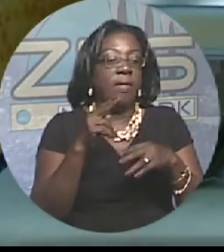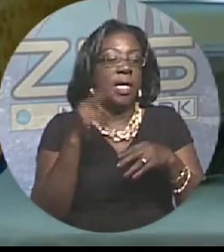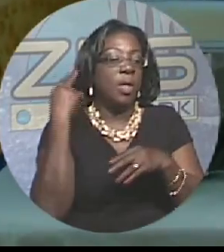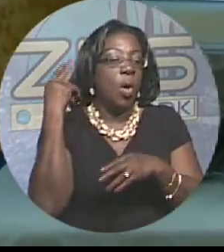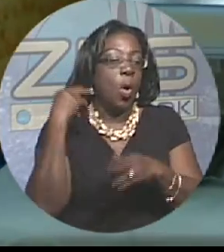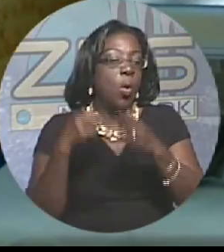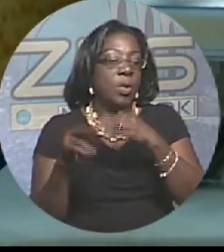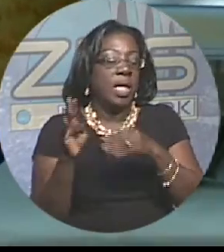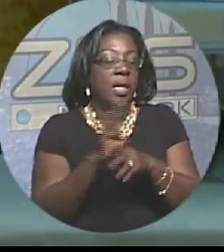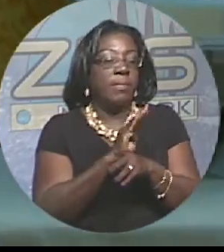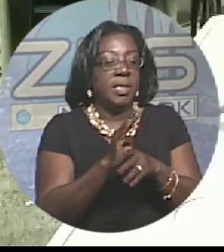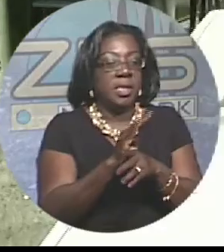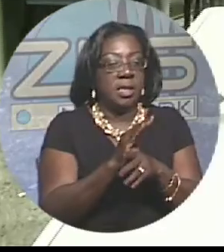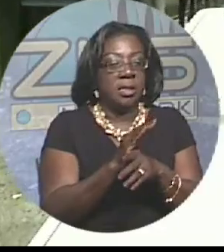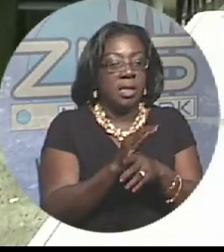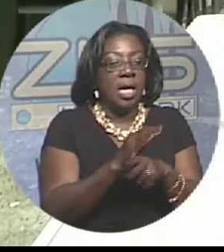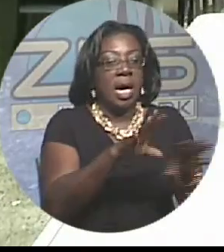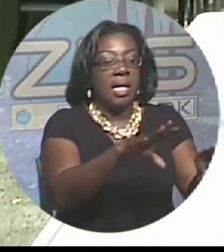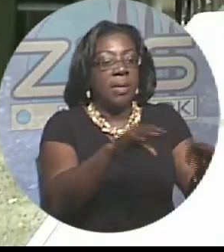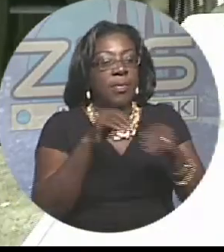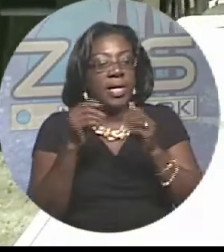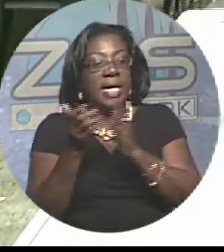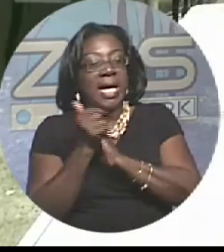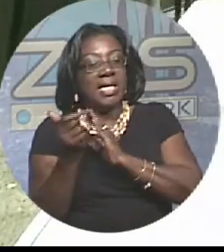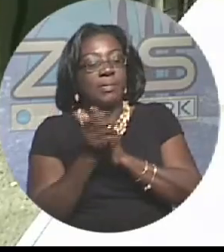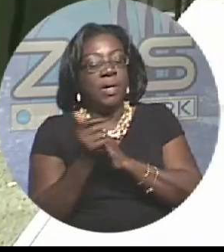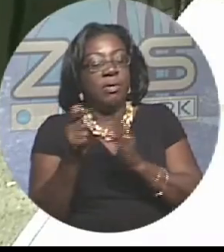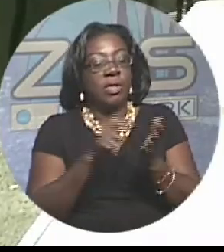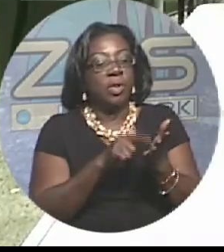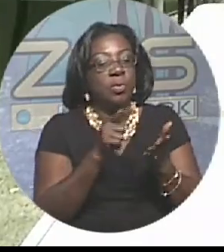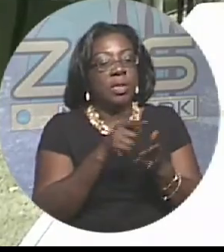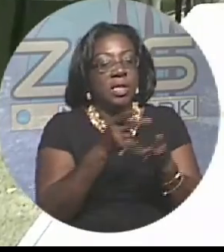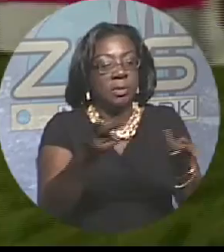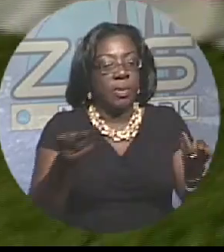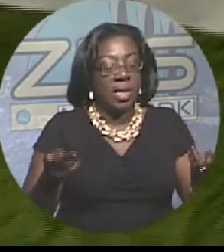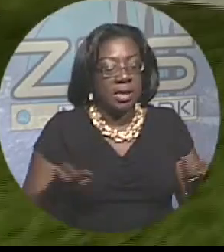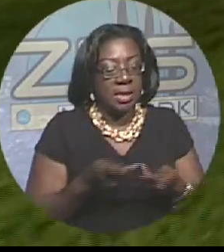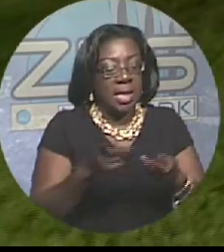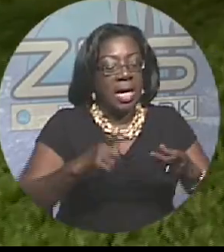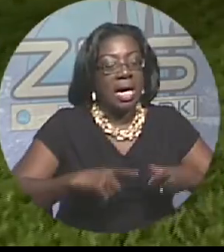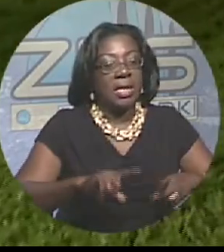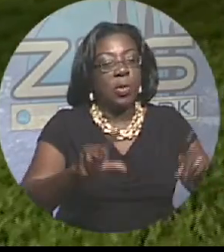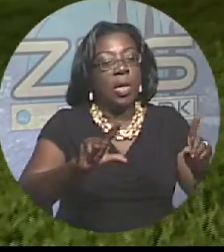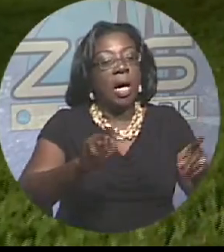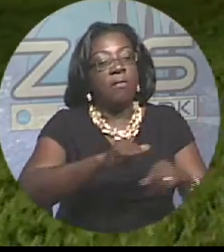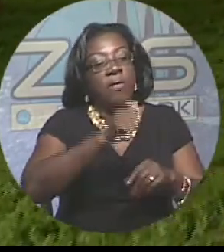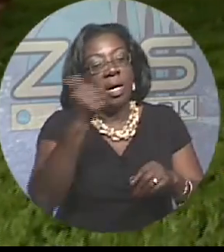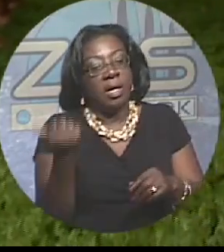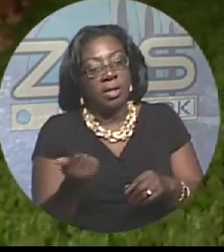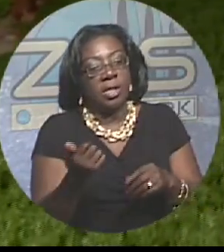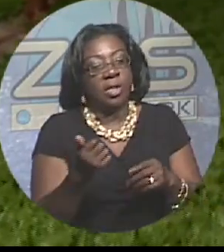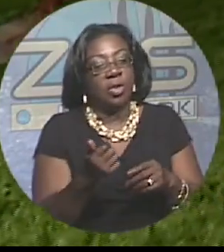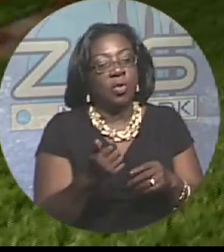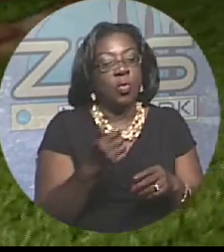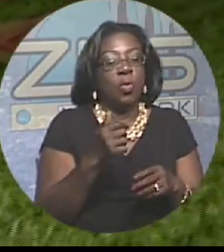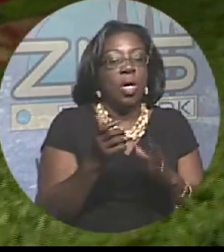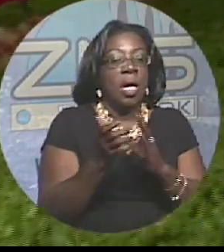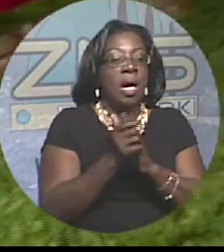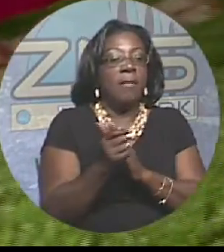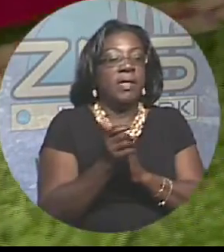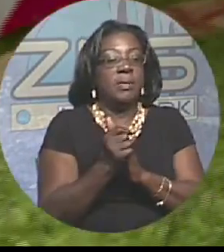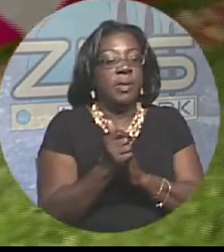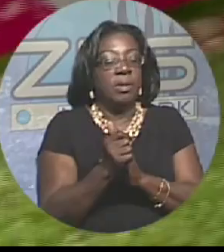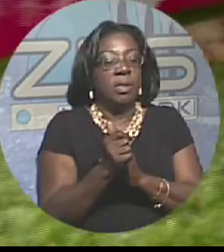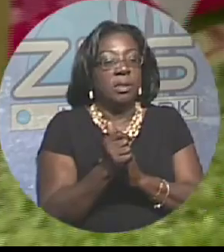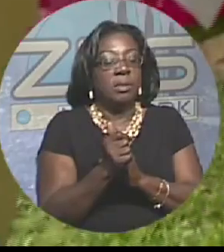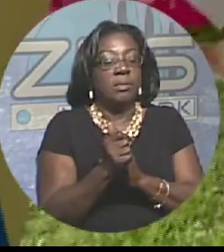bring the experience to this place, which is also historical, but to allow for others to have opportunities. This is all about just being a